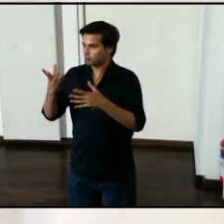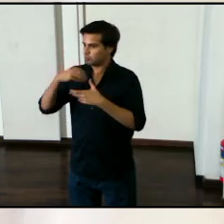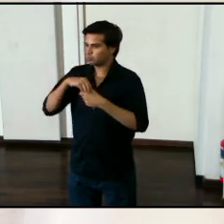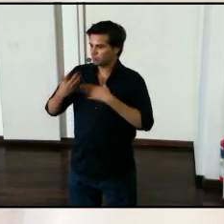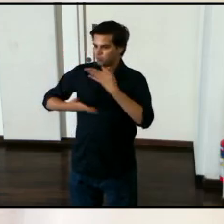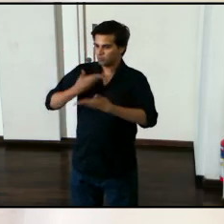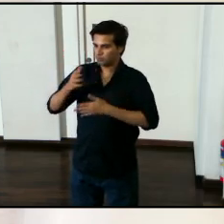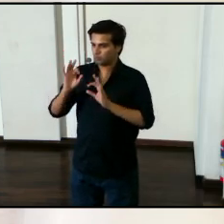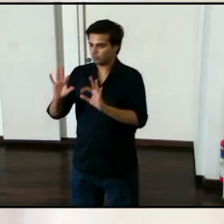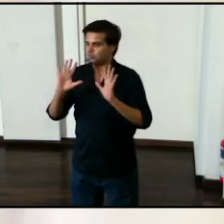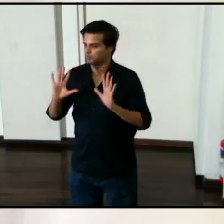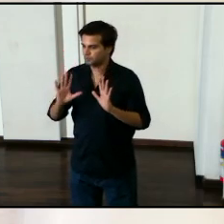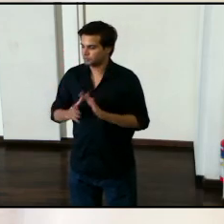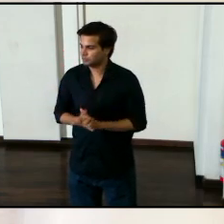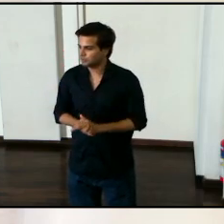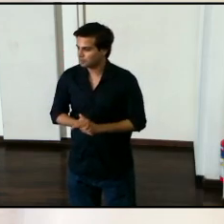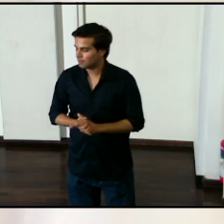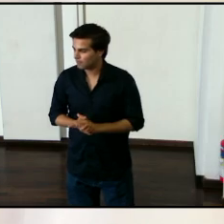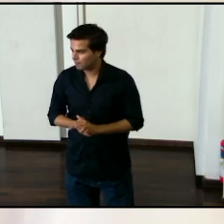that.